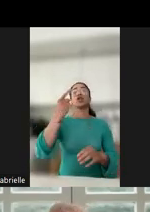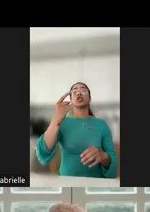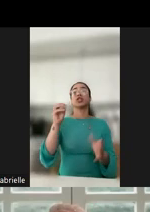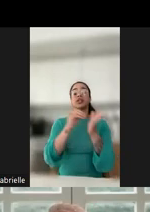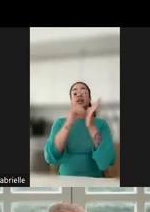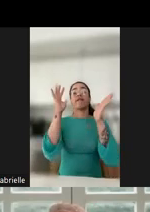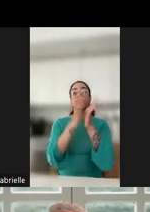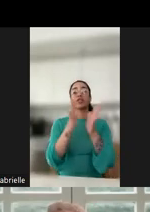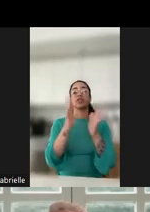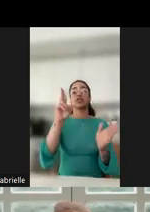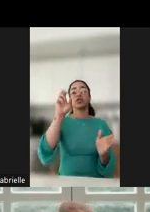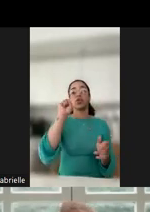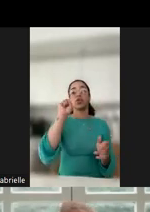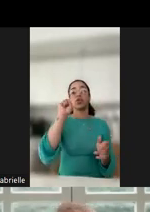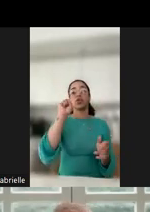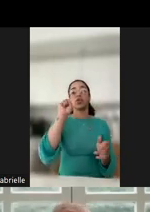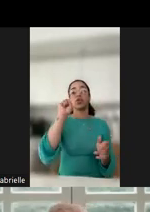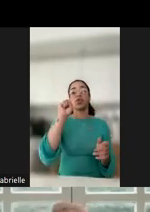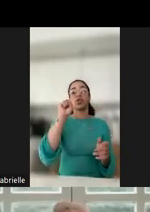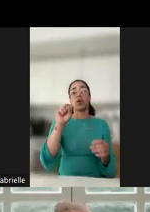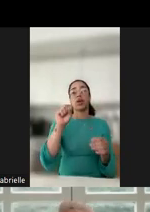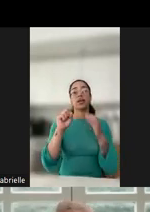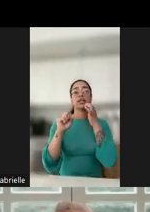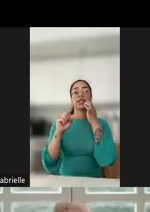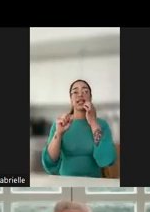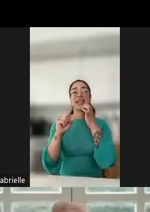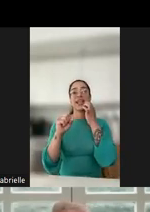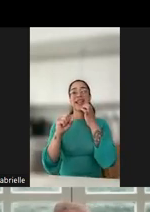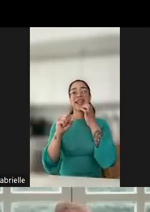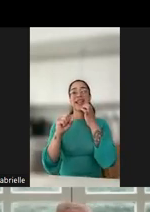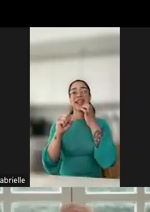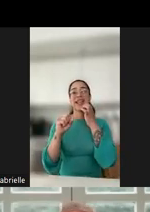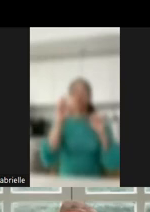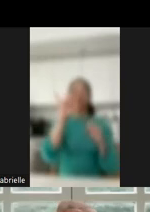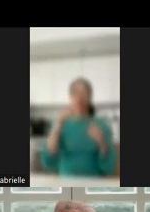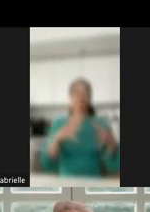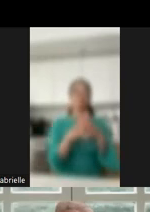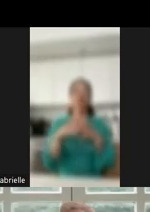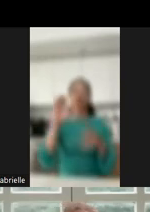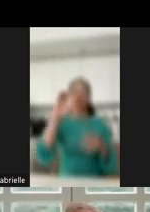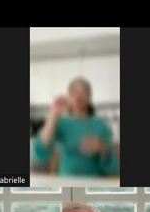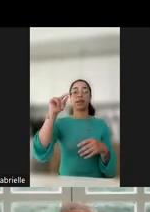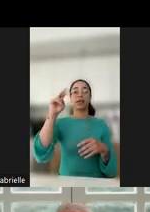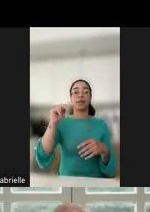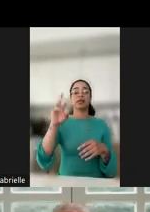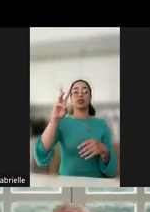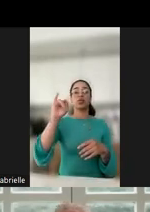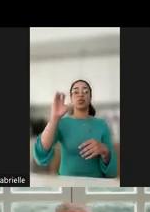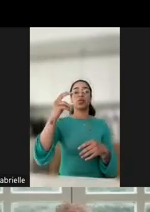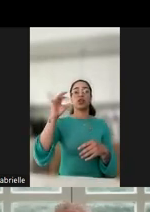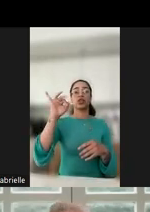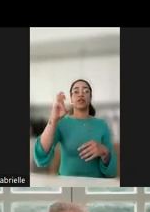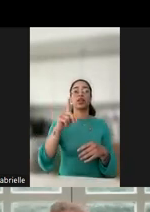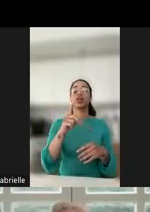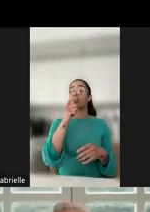immigrant after being adopted by American Captain William Whitfield, who rescued him and his crew after